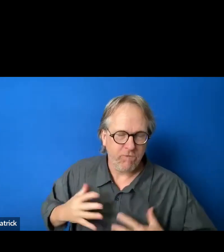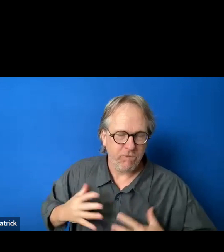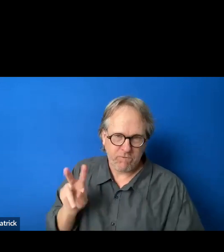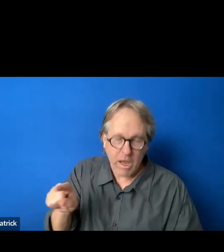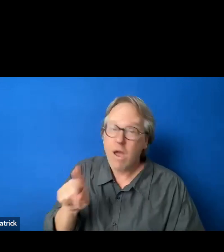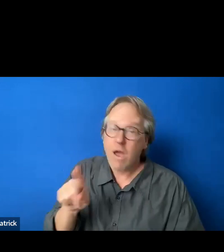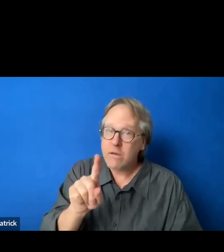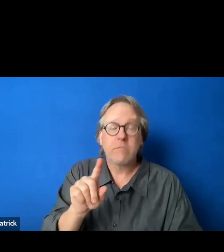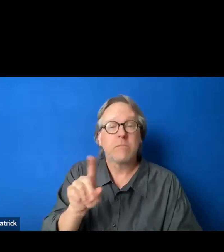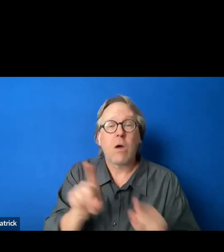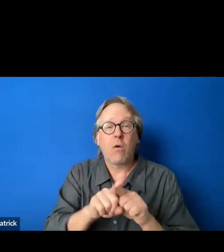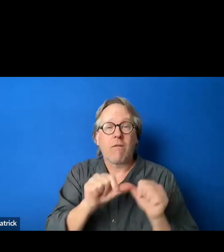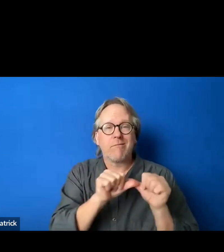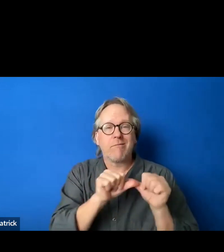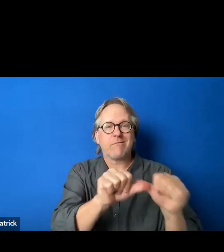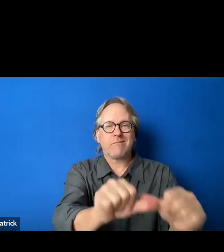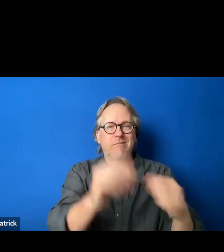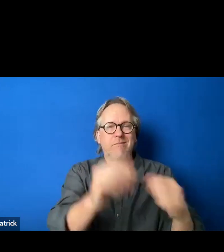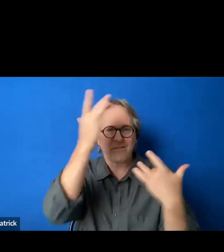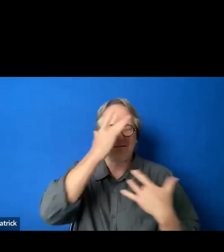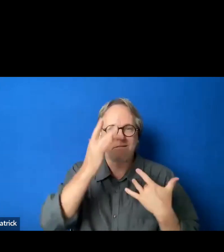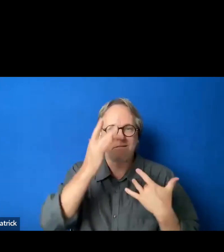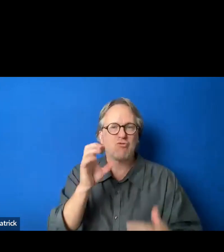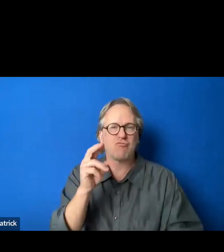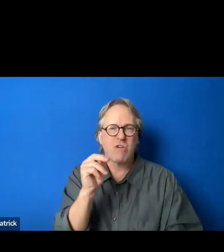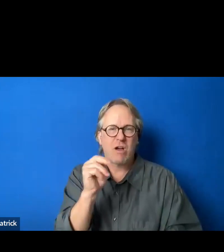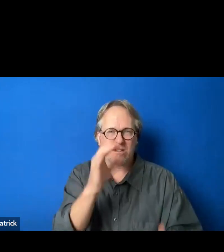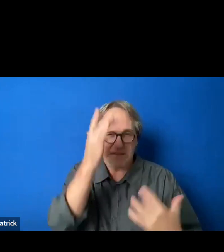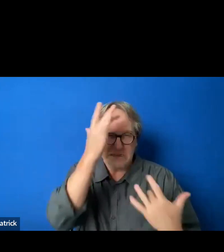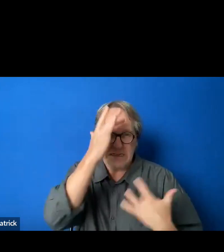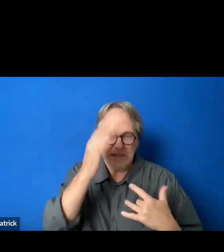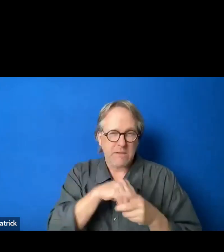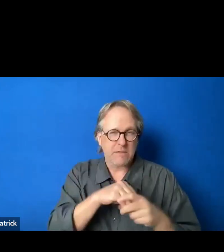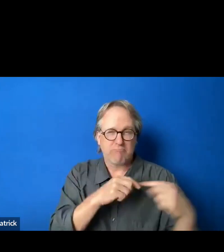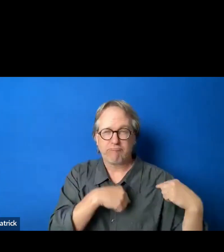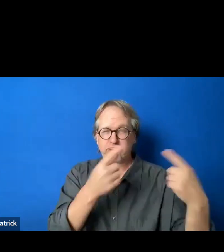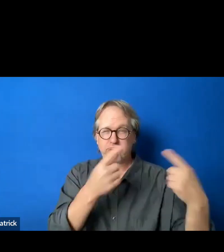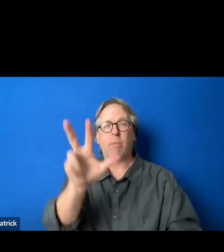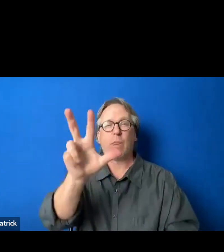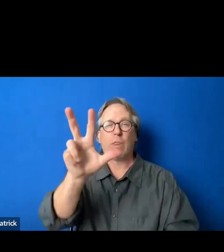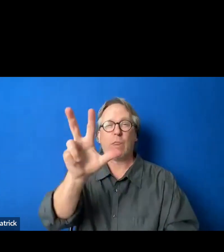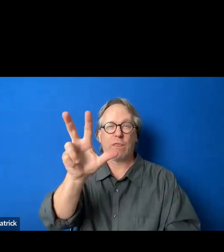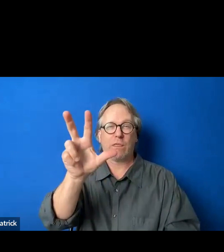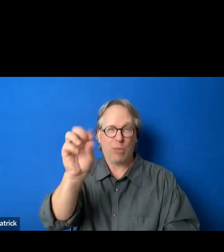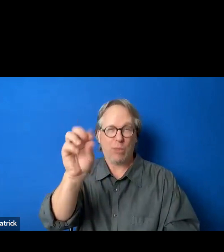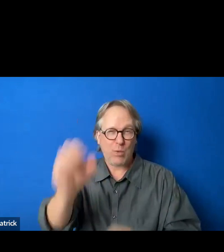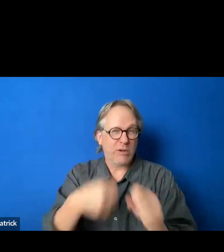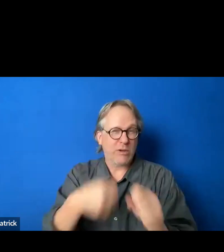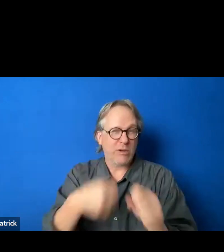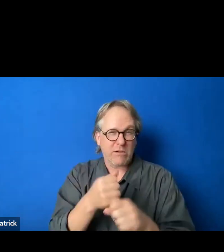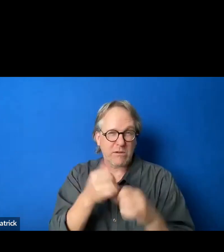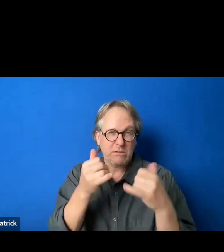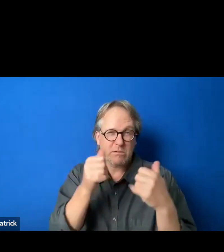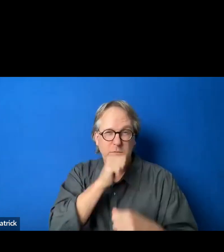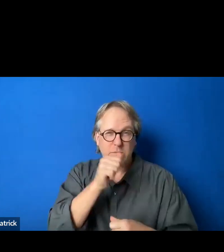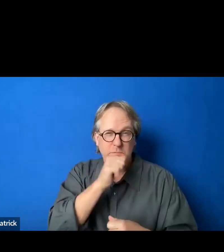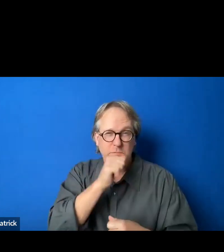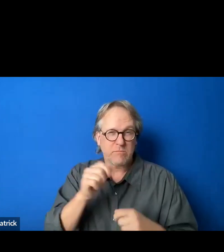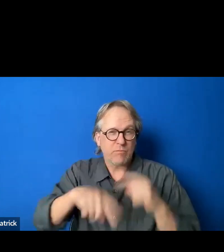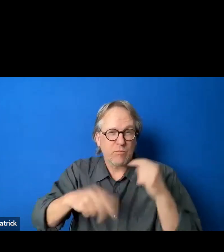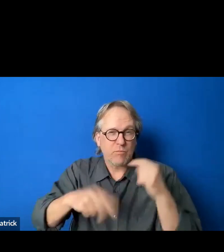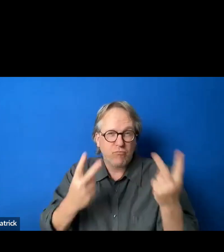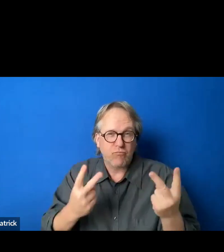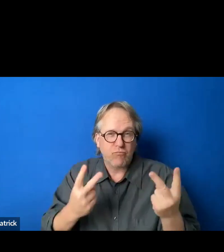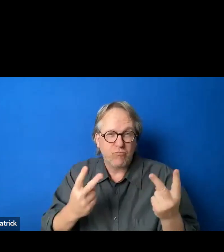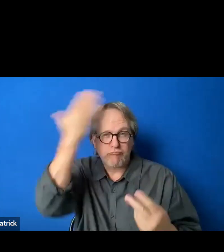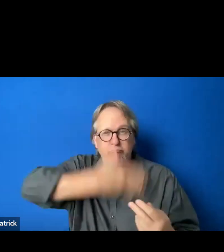a chronic illness I've had for 30 years now. That's not visible